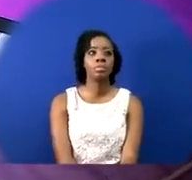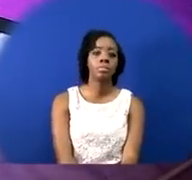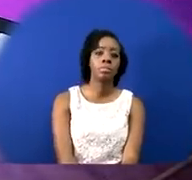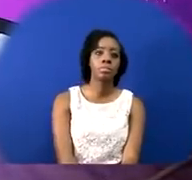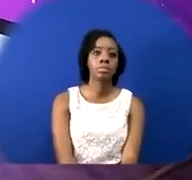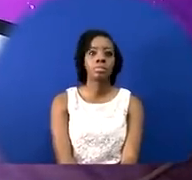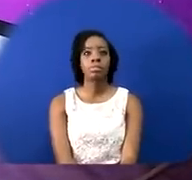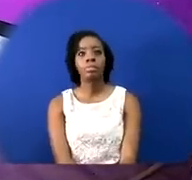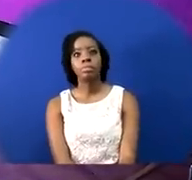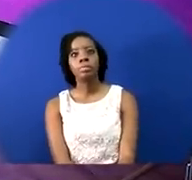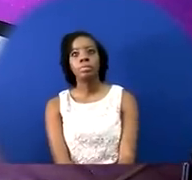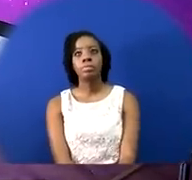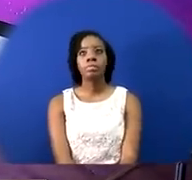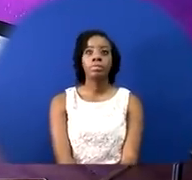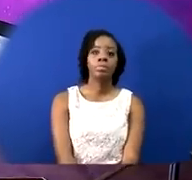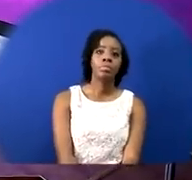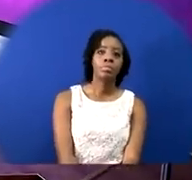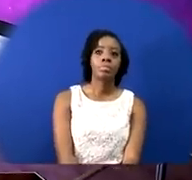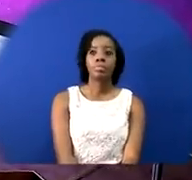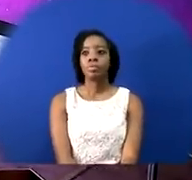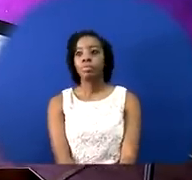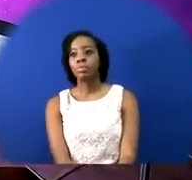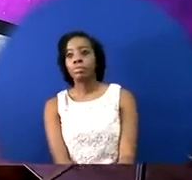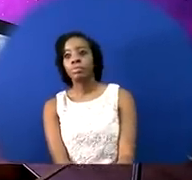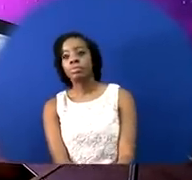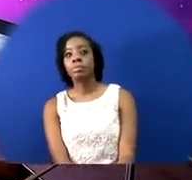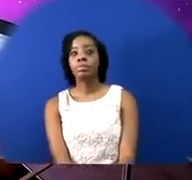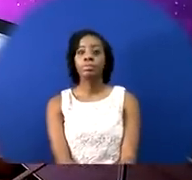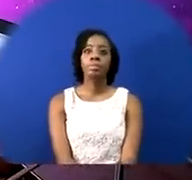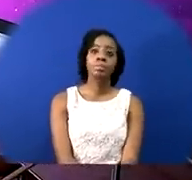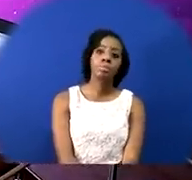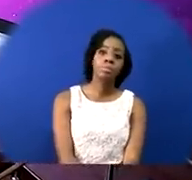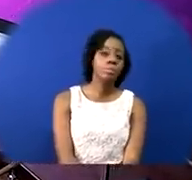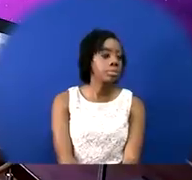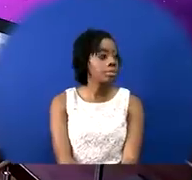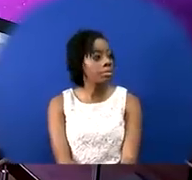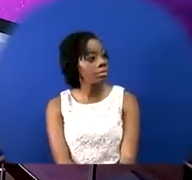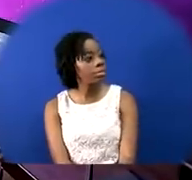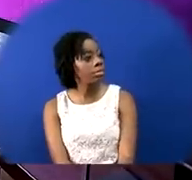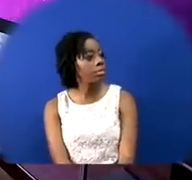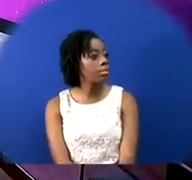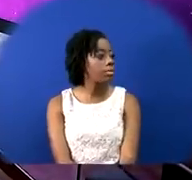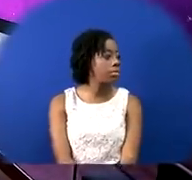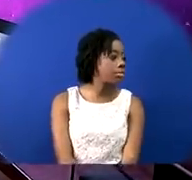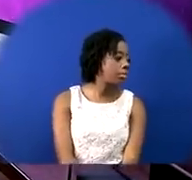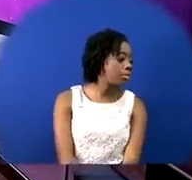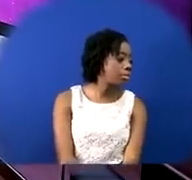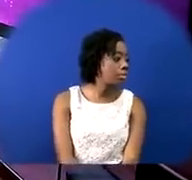Thank you.